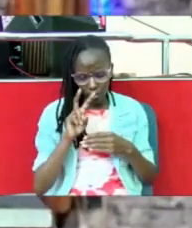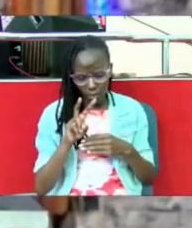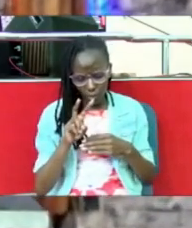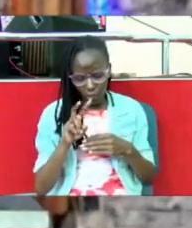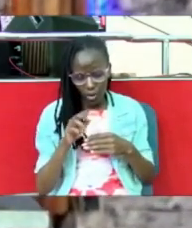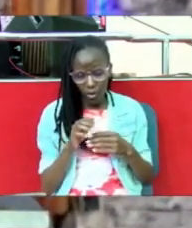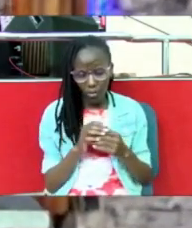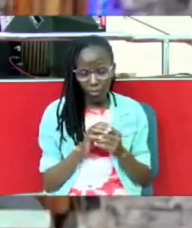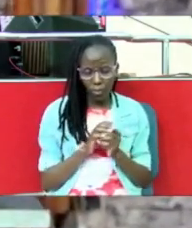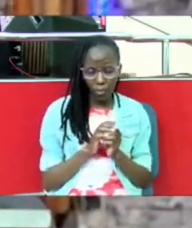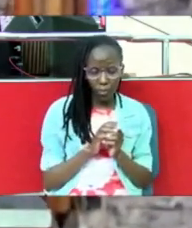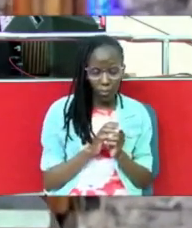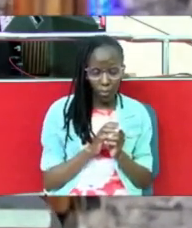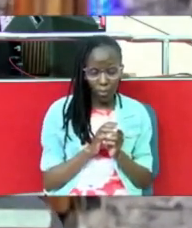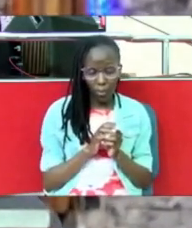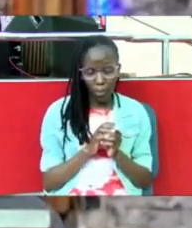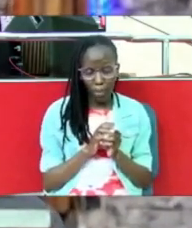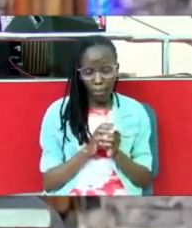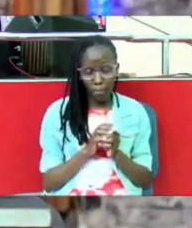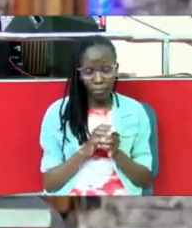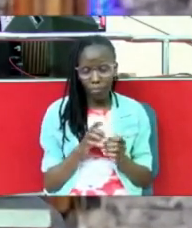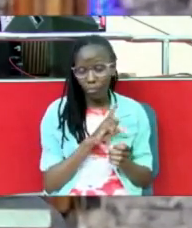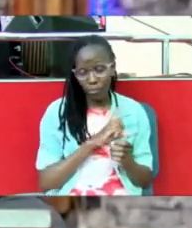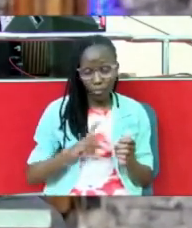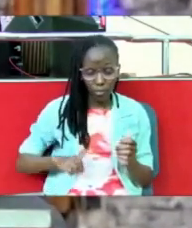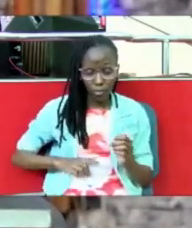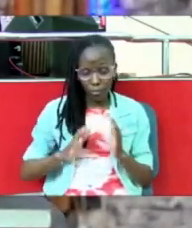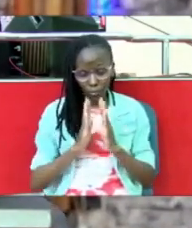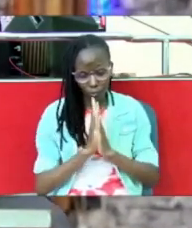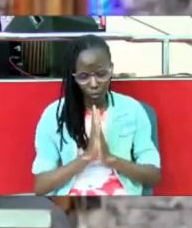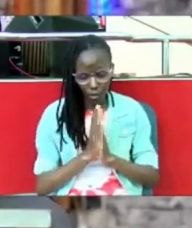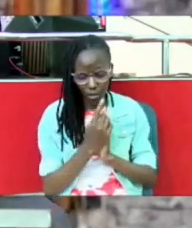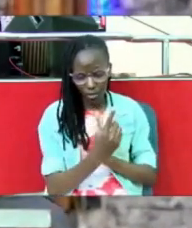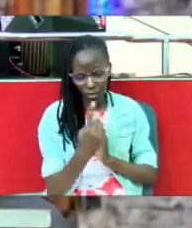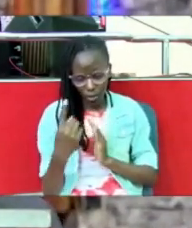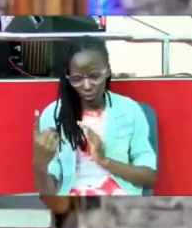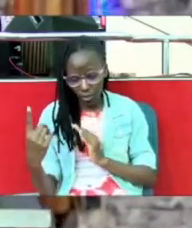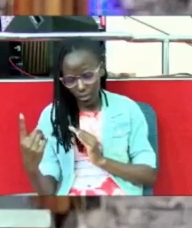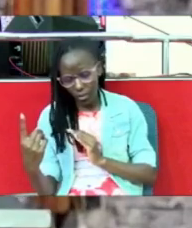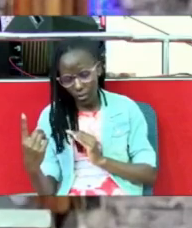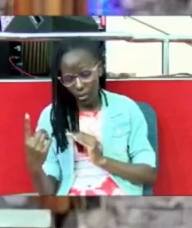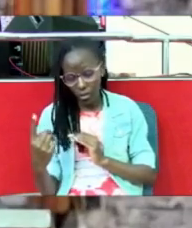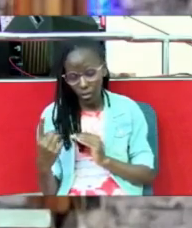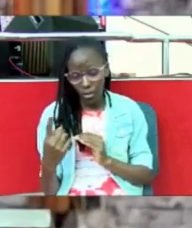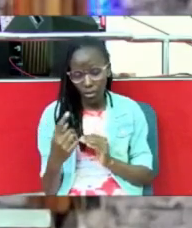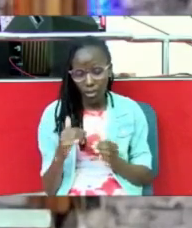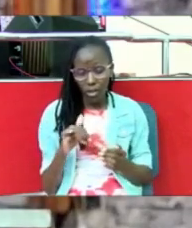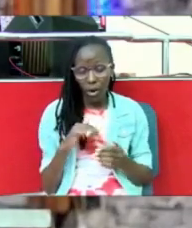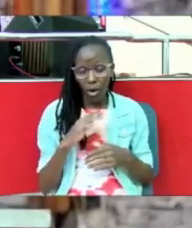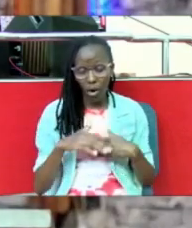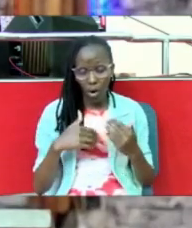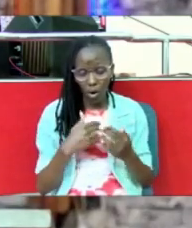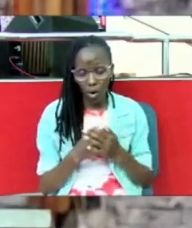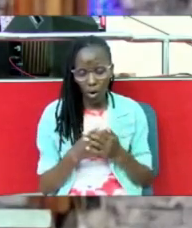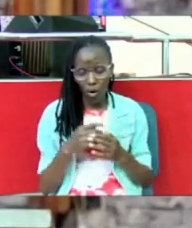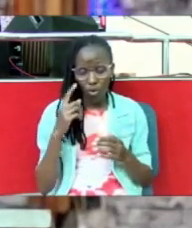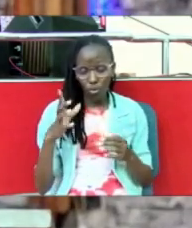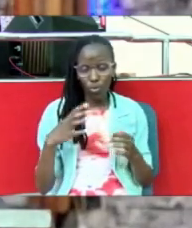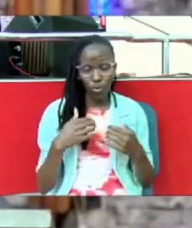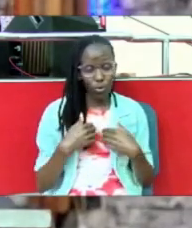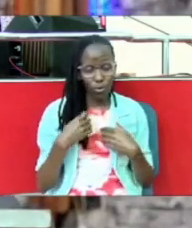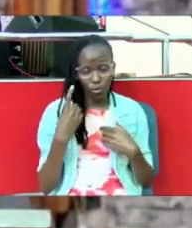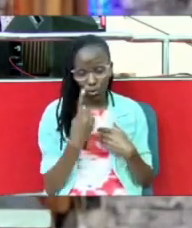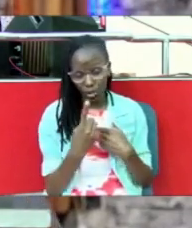your life, in our lives, Jehovah God. And Lord, I pray, King of Glory, for each one of us, King of Glory. May all that, Lord, you have purpose, Lord, for each one of